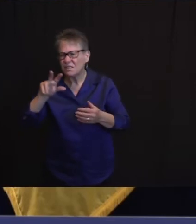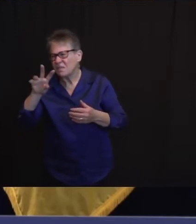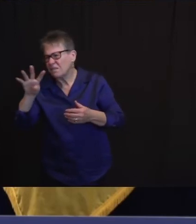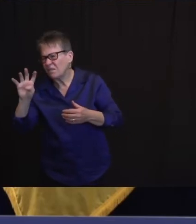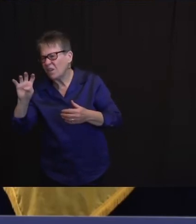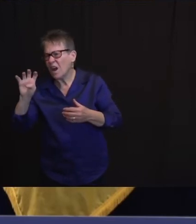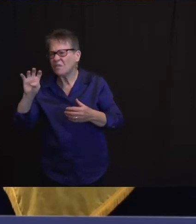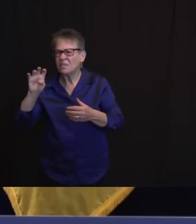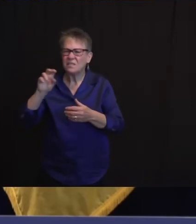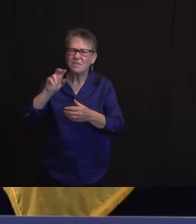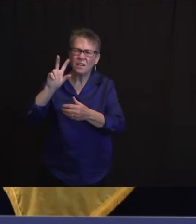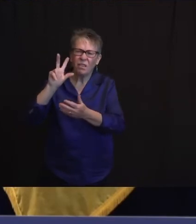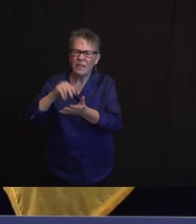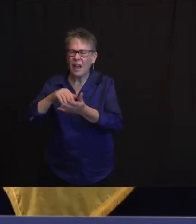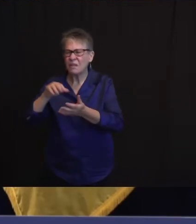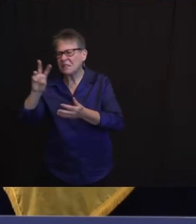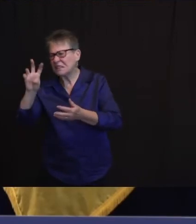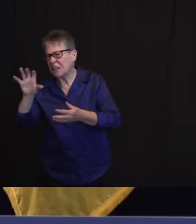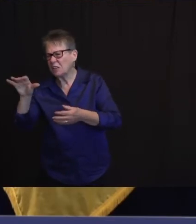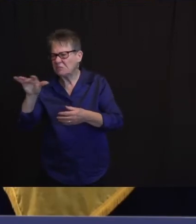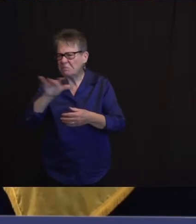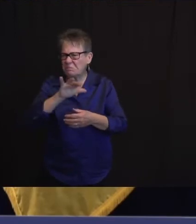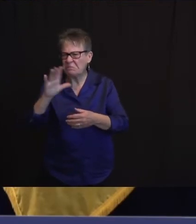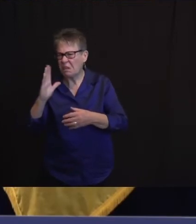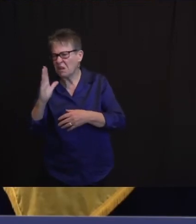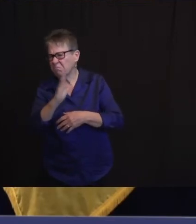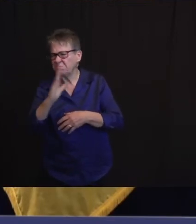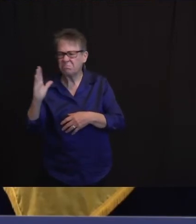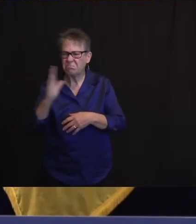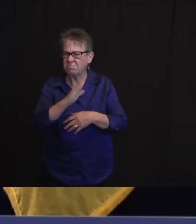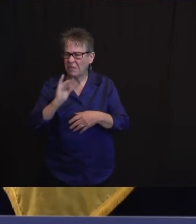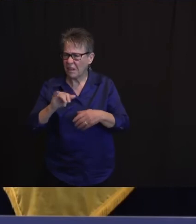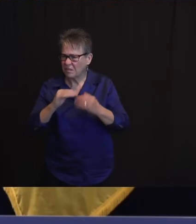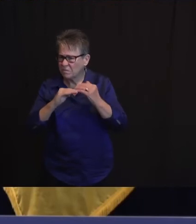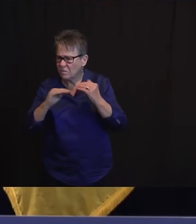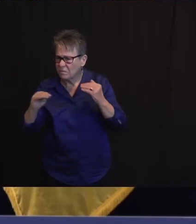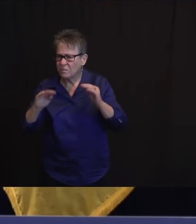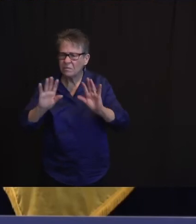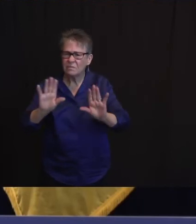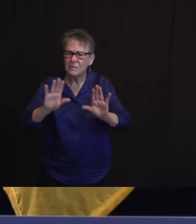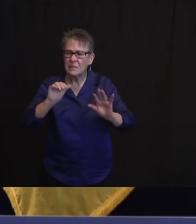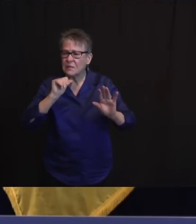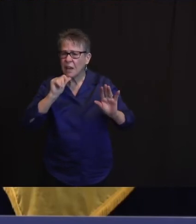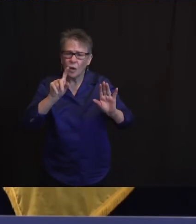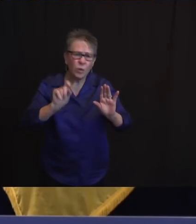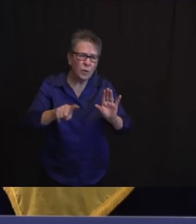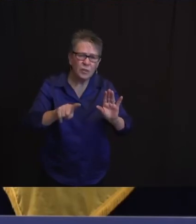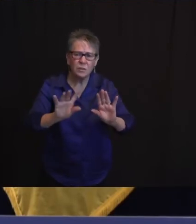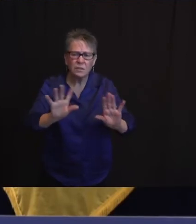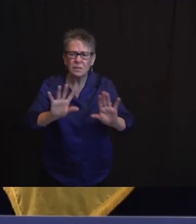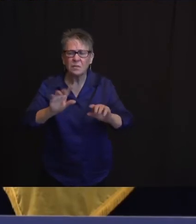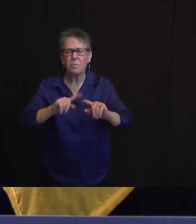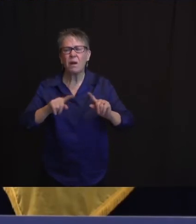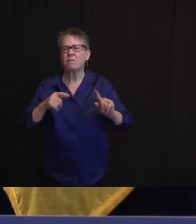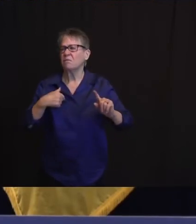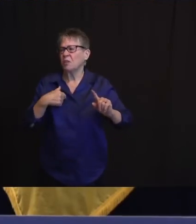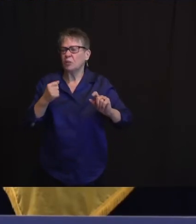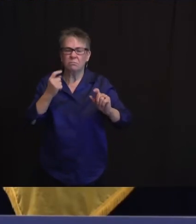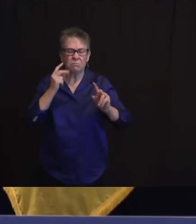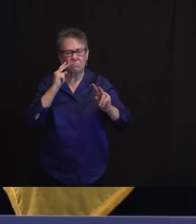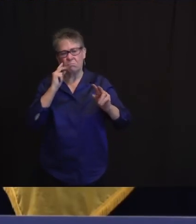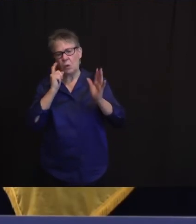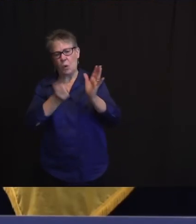is again. And this is more an observation than a question, just to repeat what we've said many times. That's the one thing that we